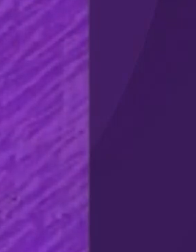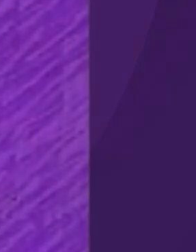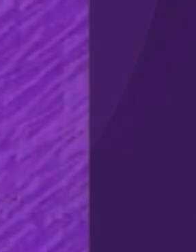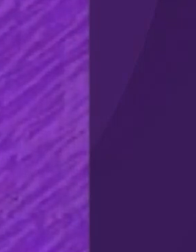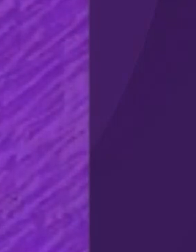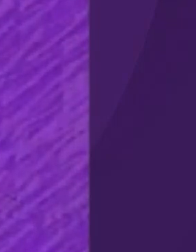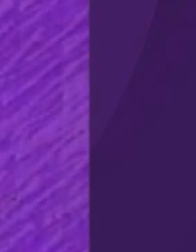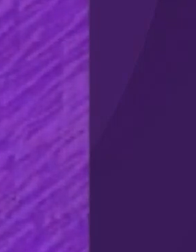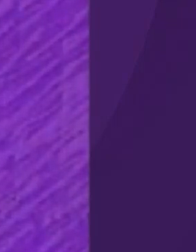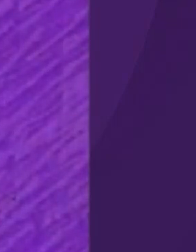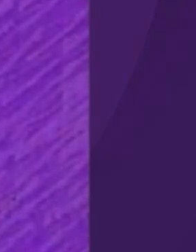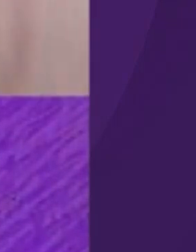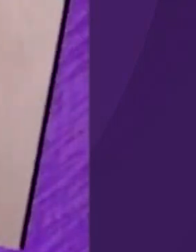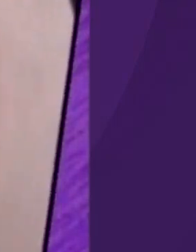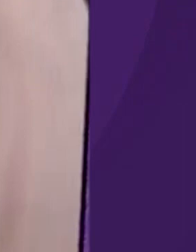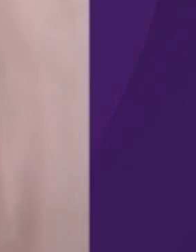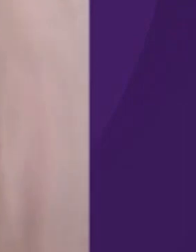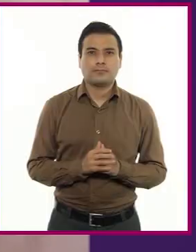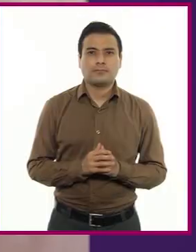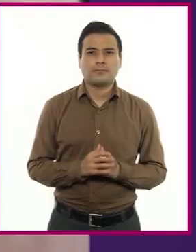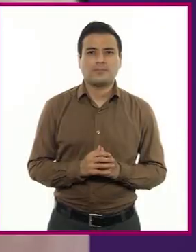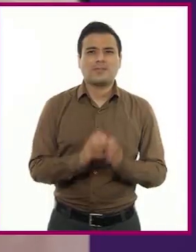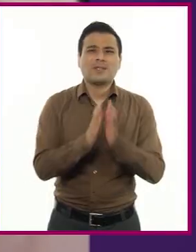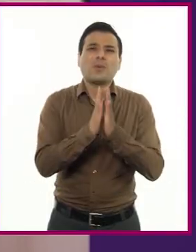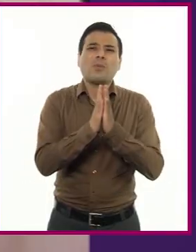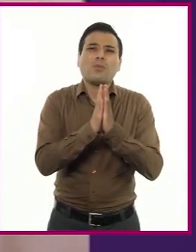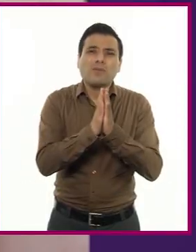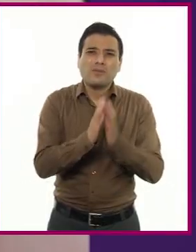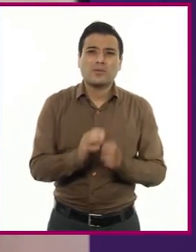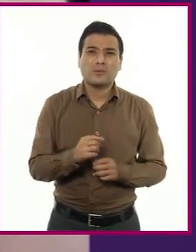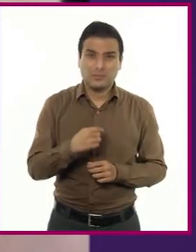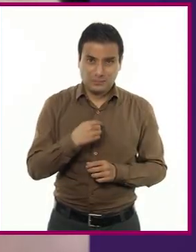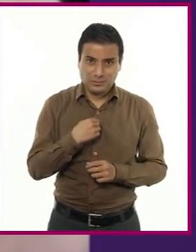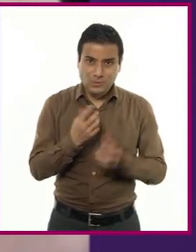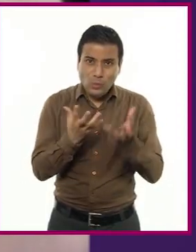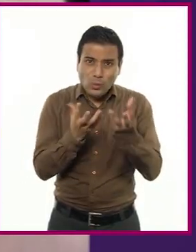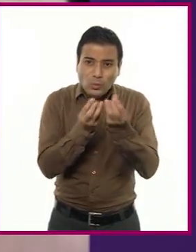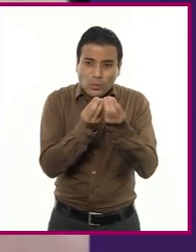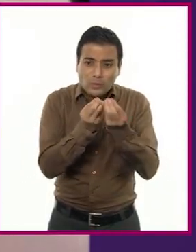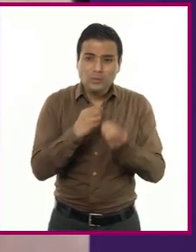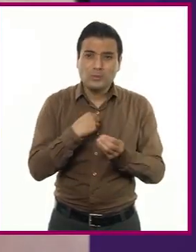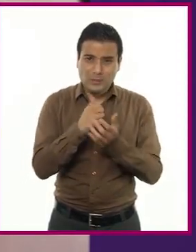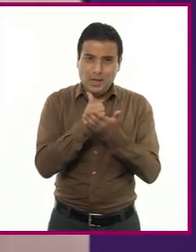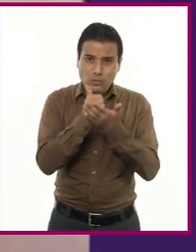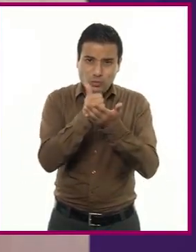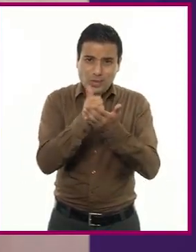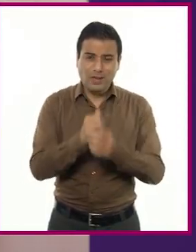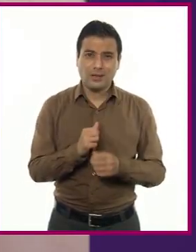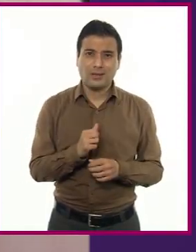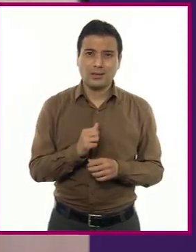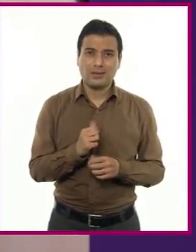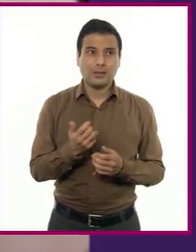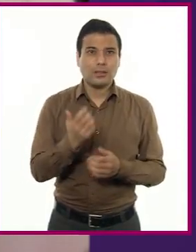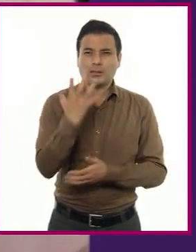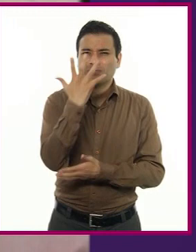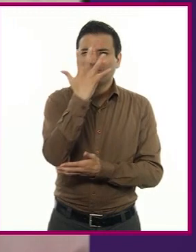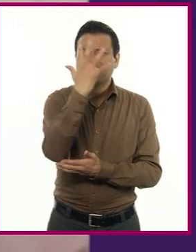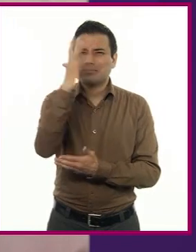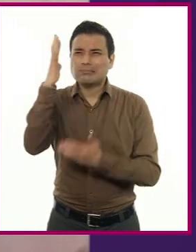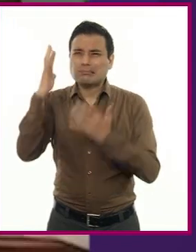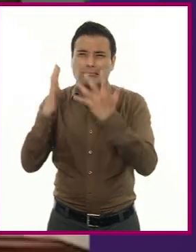dark? Please, Mr. Dean, can we go with you? We can help you find him. You know, the jungle is